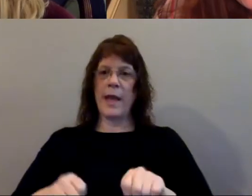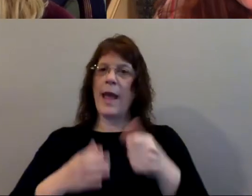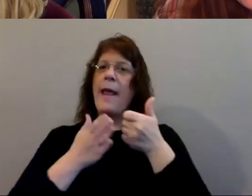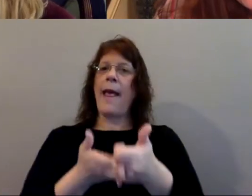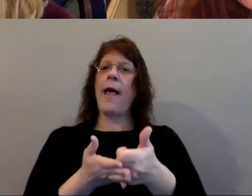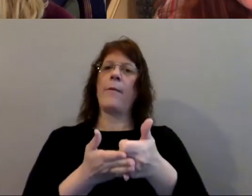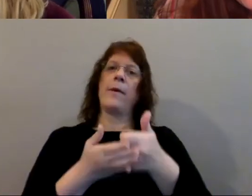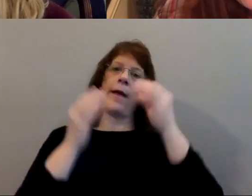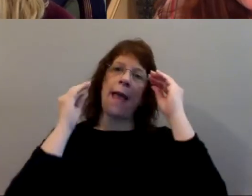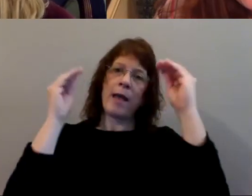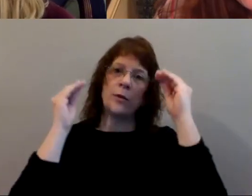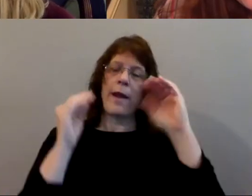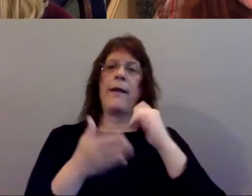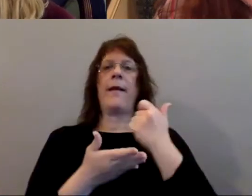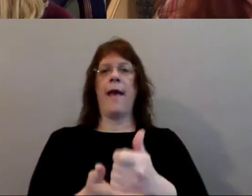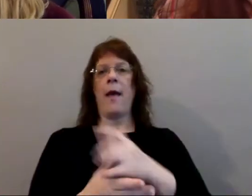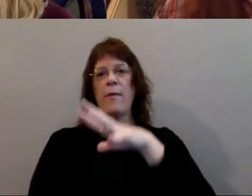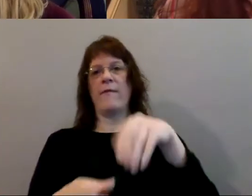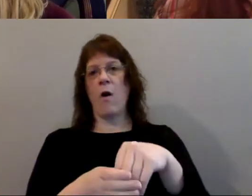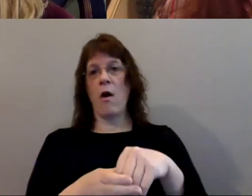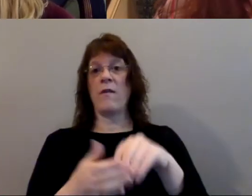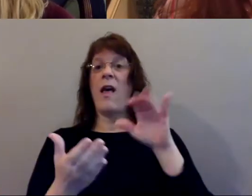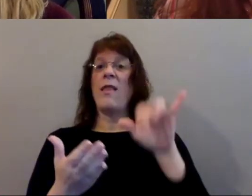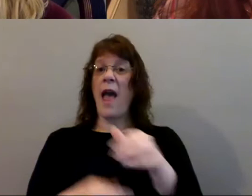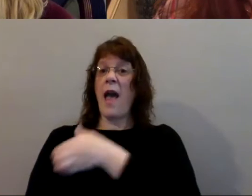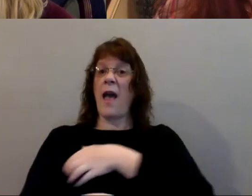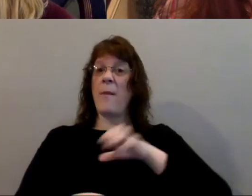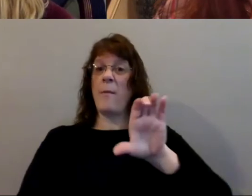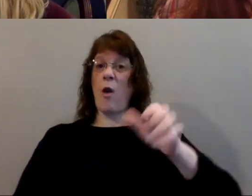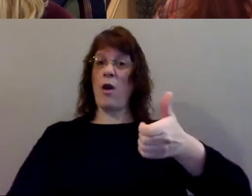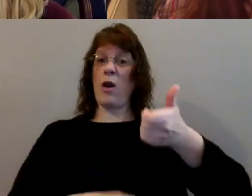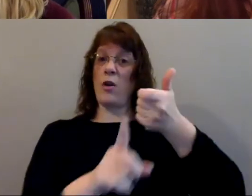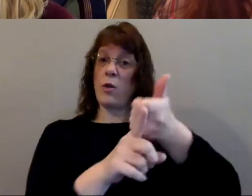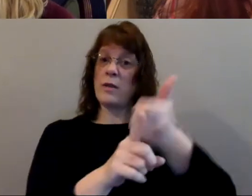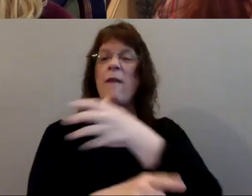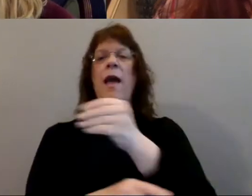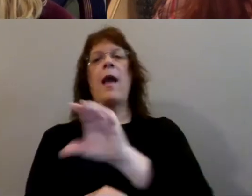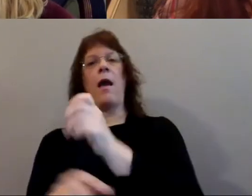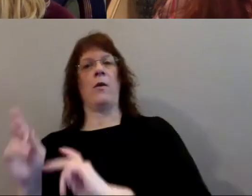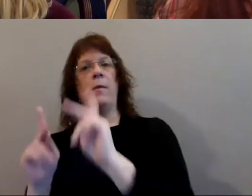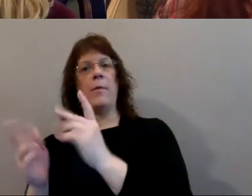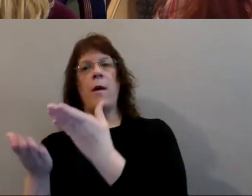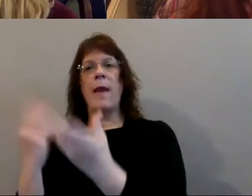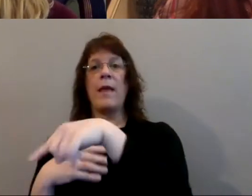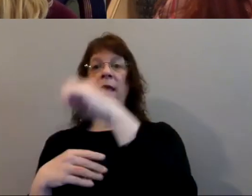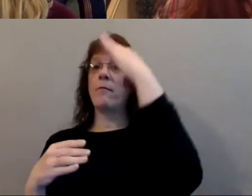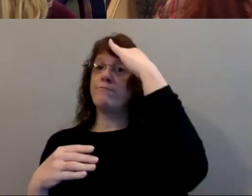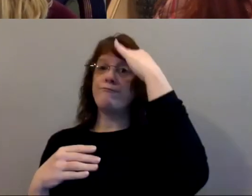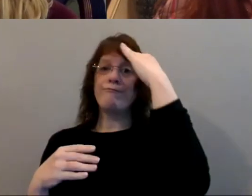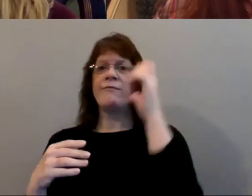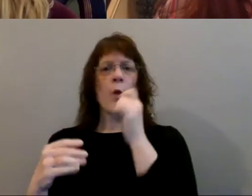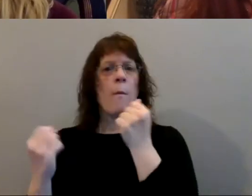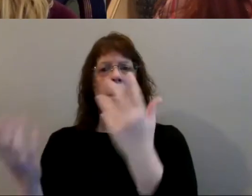help involve. And I think that can be very empowering, both personally and to others who might not have quite the awareness. And that's, I